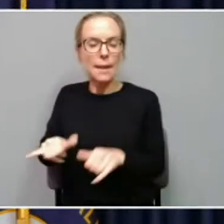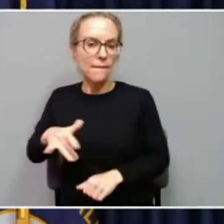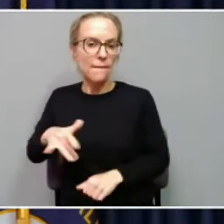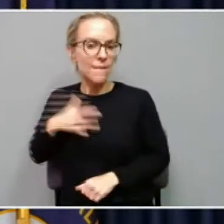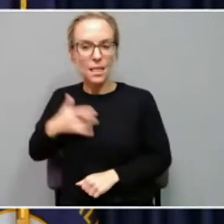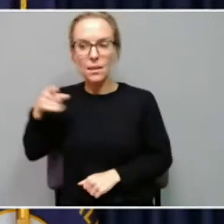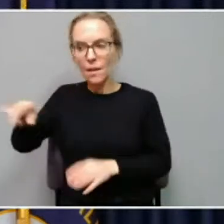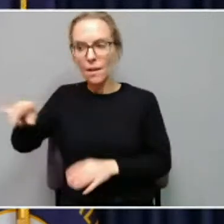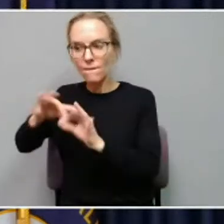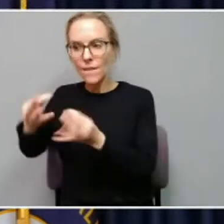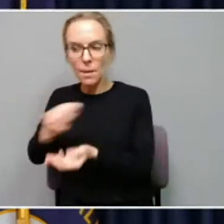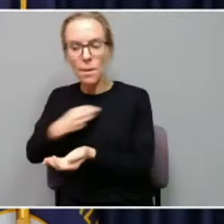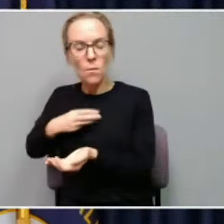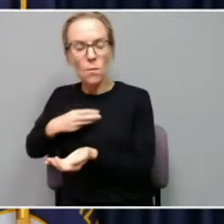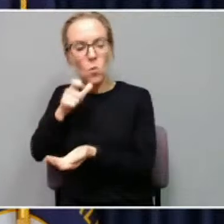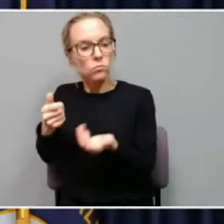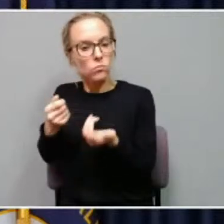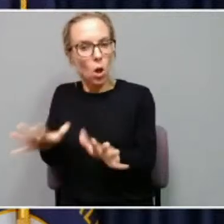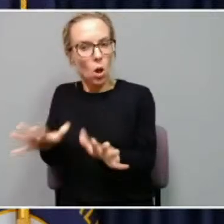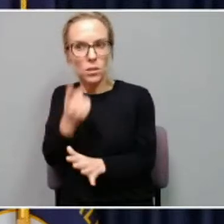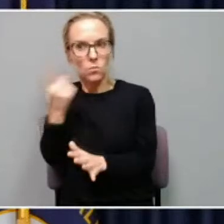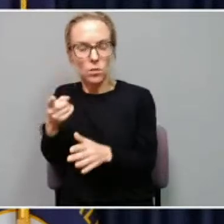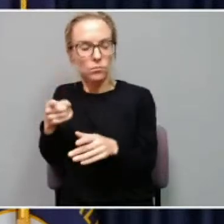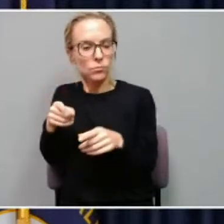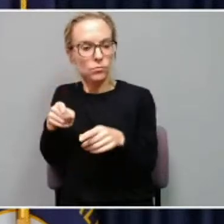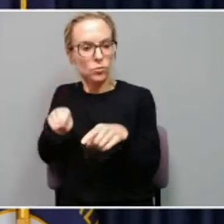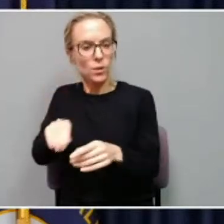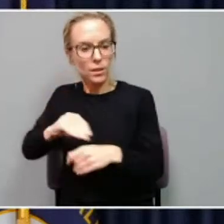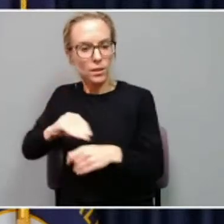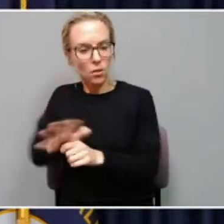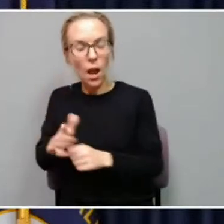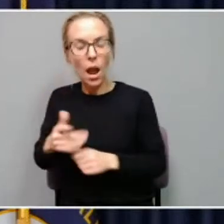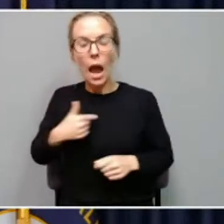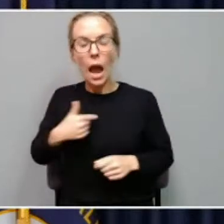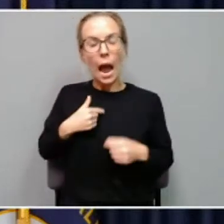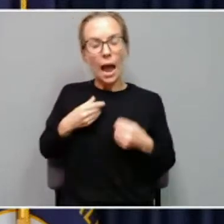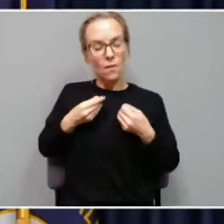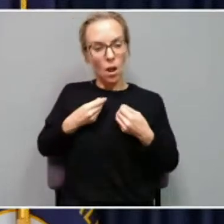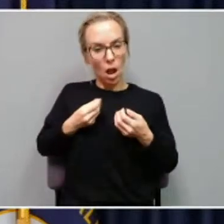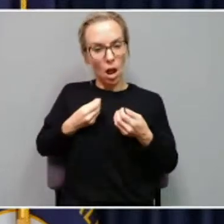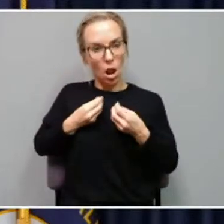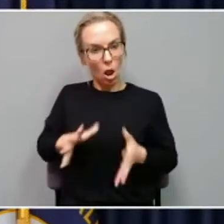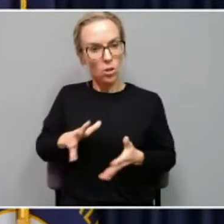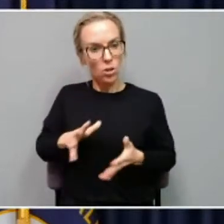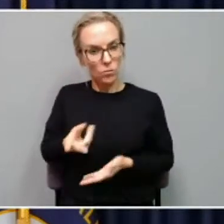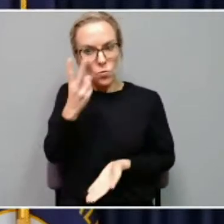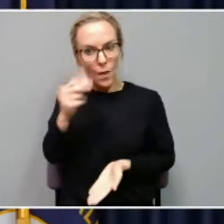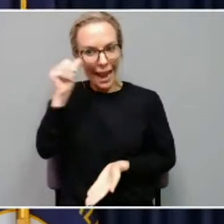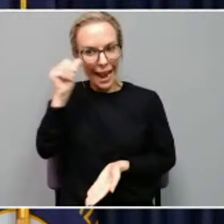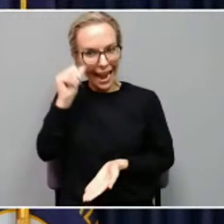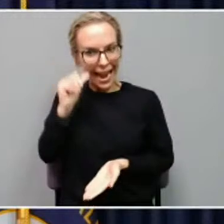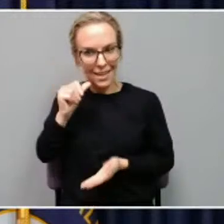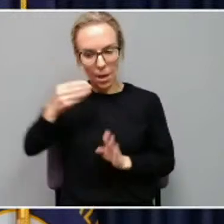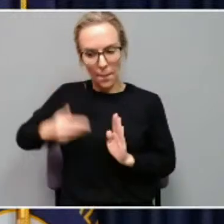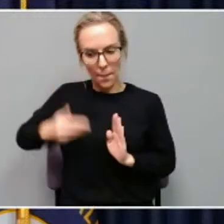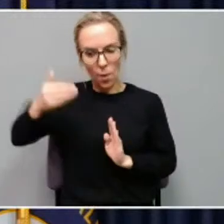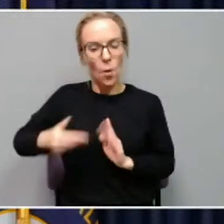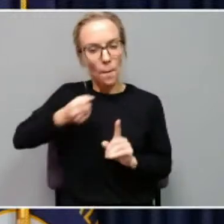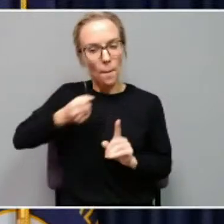COVID. I've lost a close family member to COVID, but I've lost 2 aunts in months, right? And it